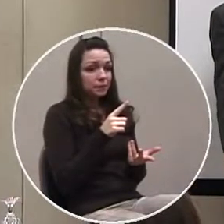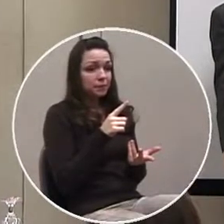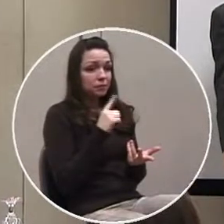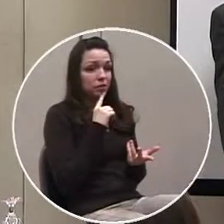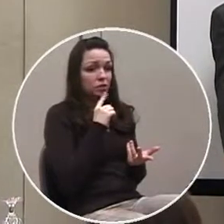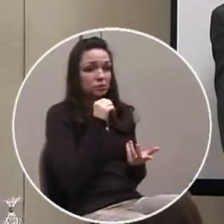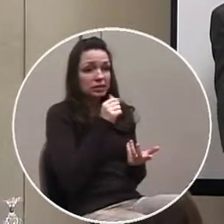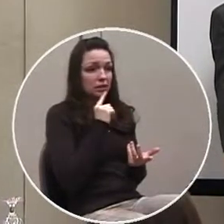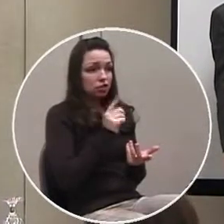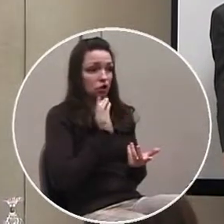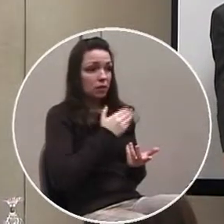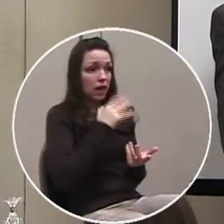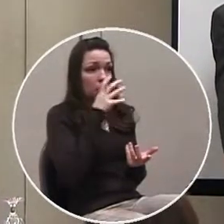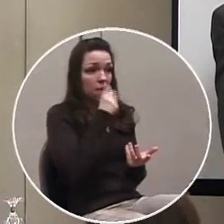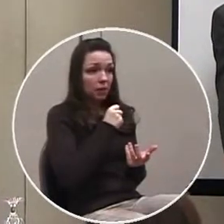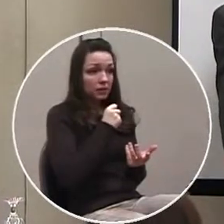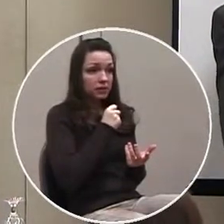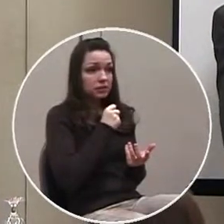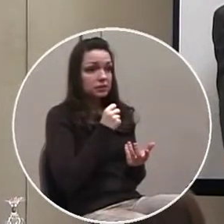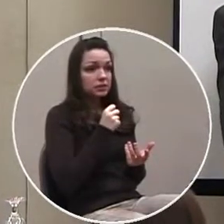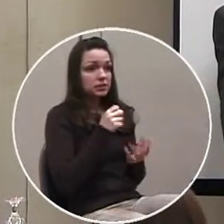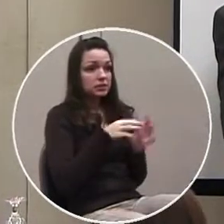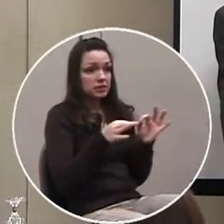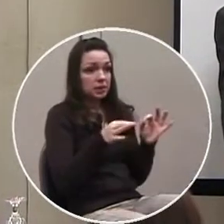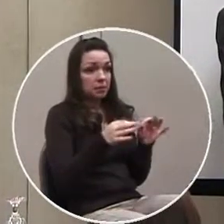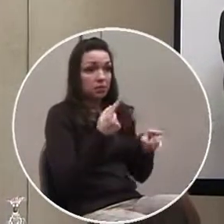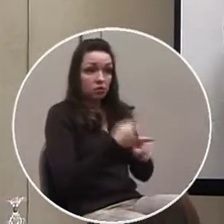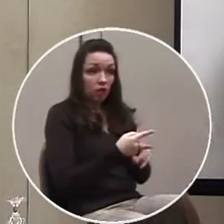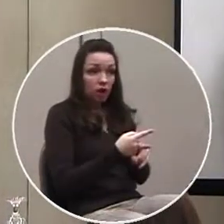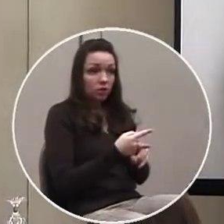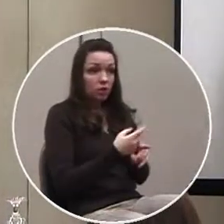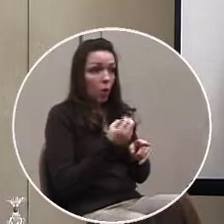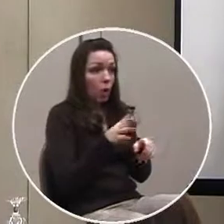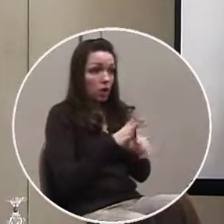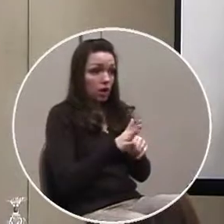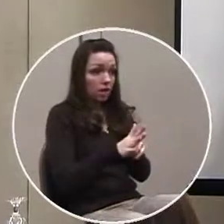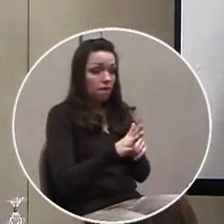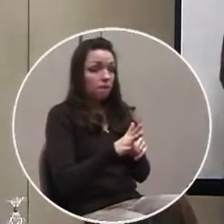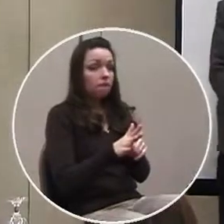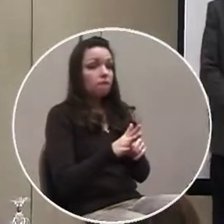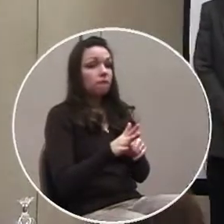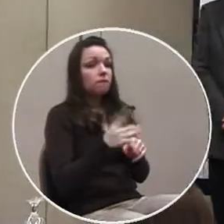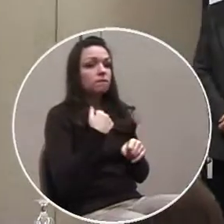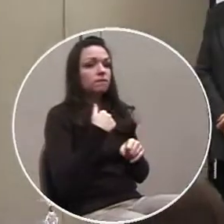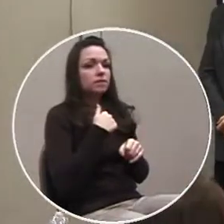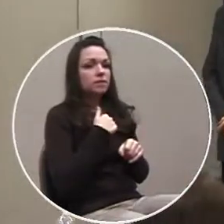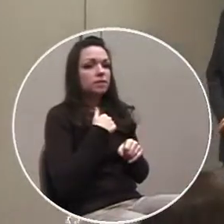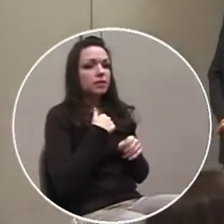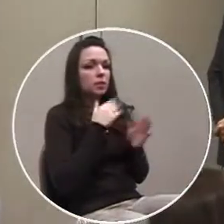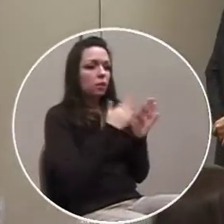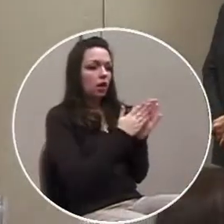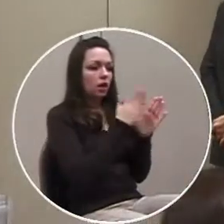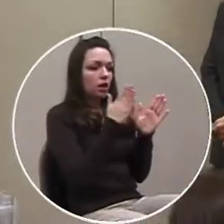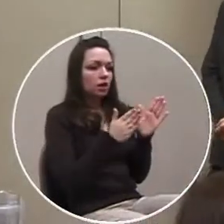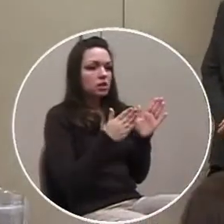or summary statement is correct or adequate, we move up to the FBA plus observation.